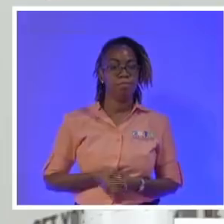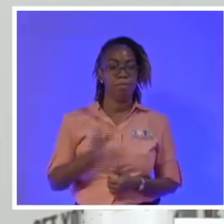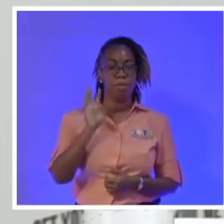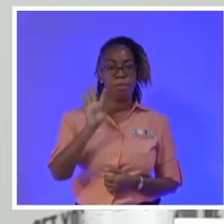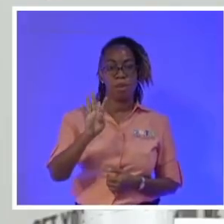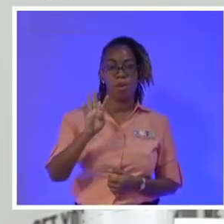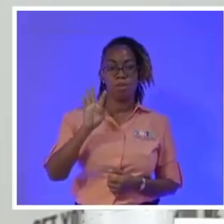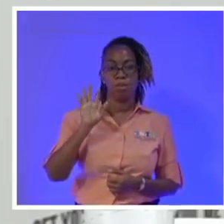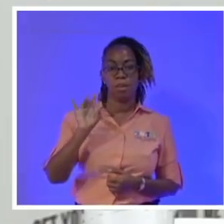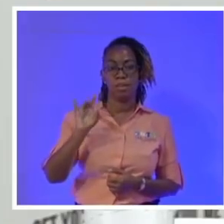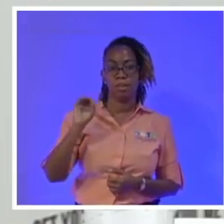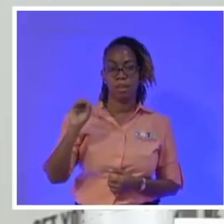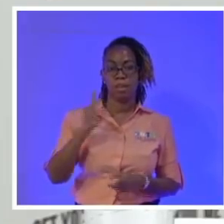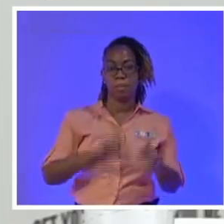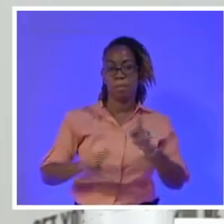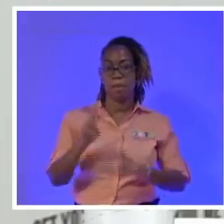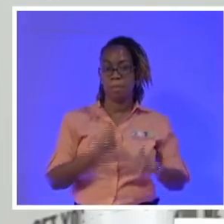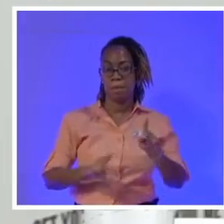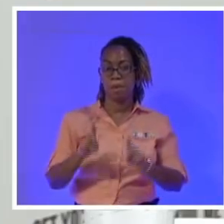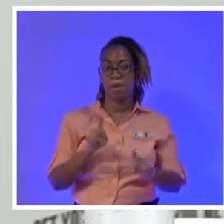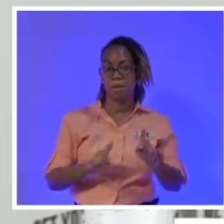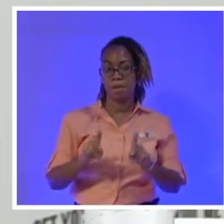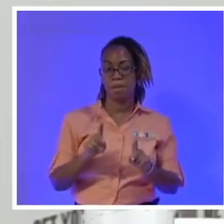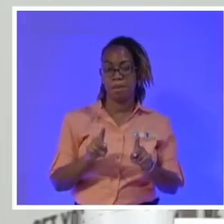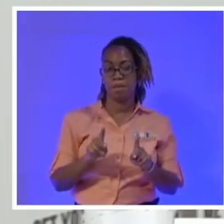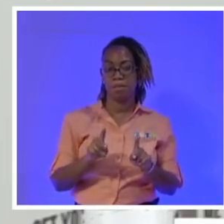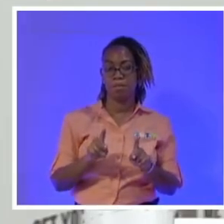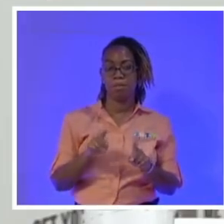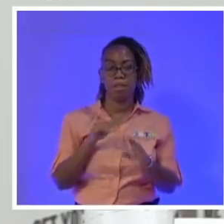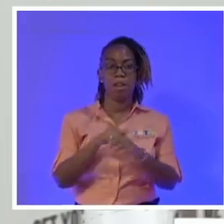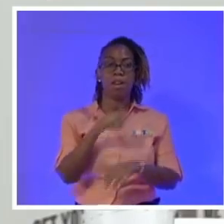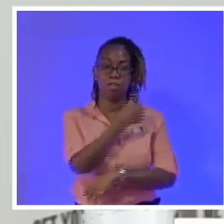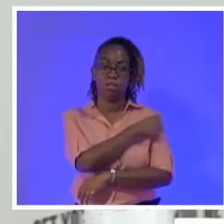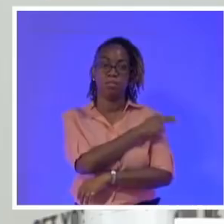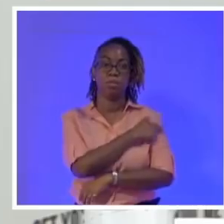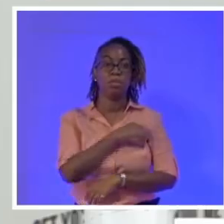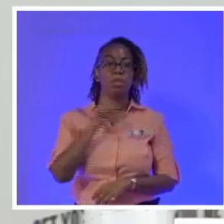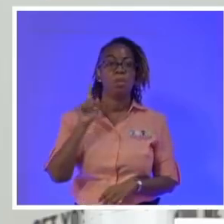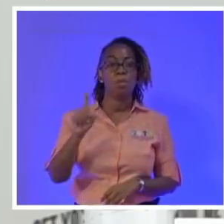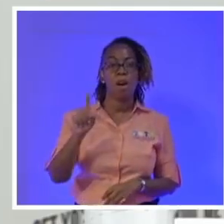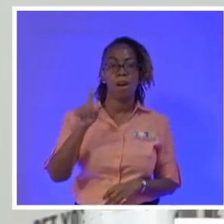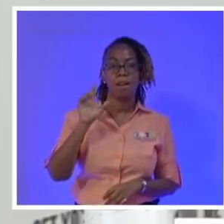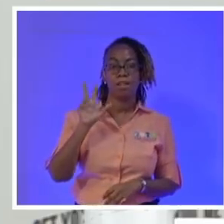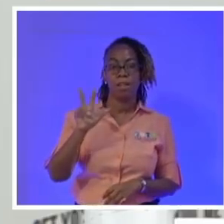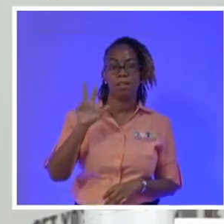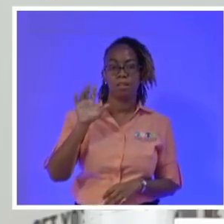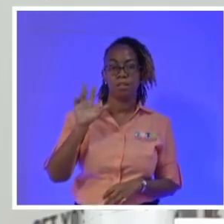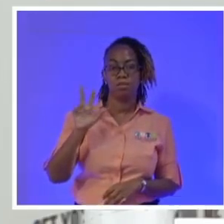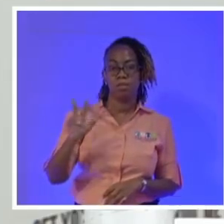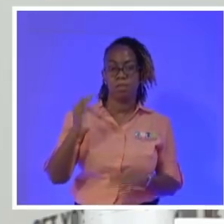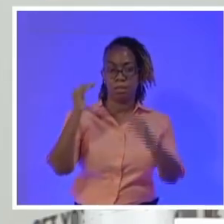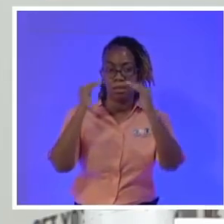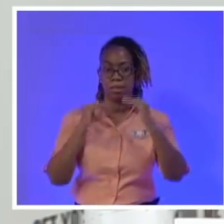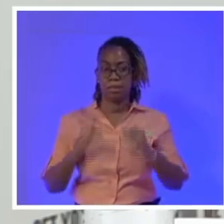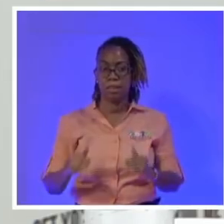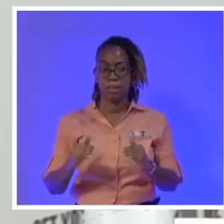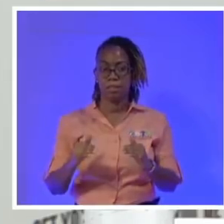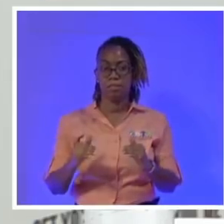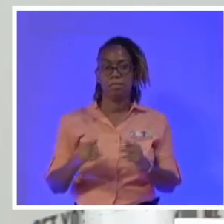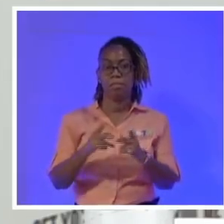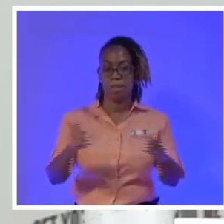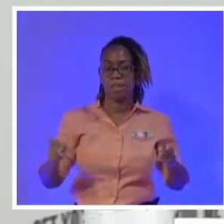480 of those persons are in the hospitals, while 133 are in the step-down